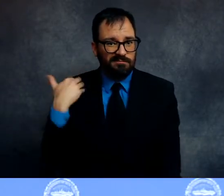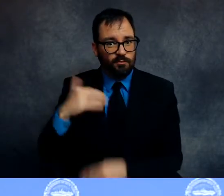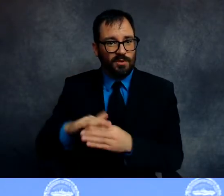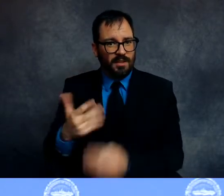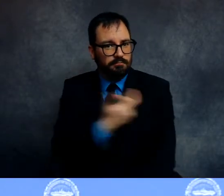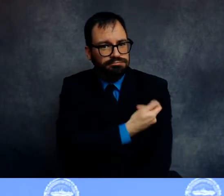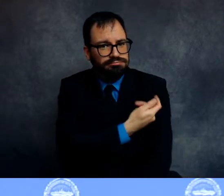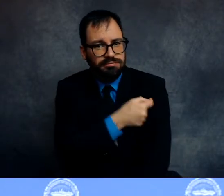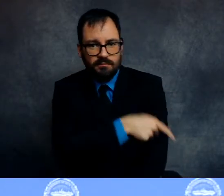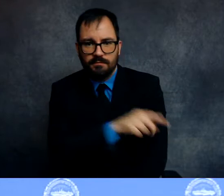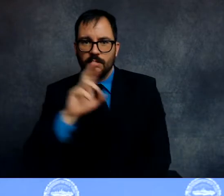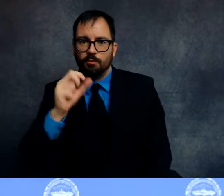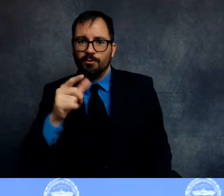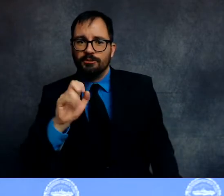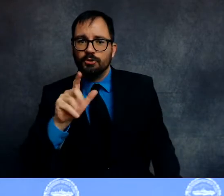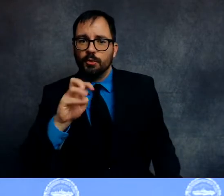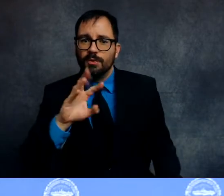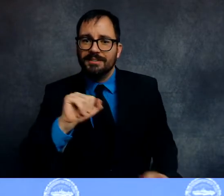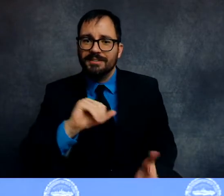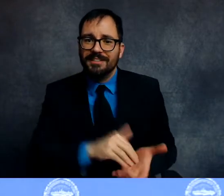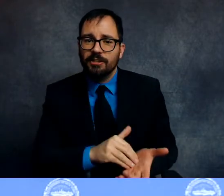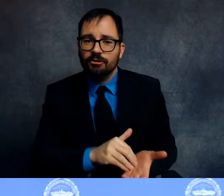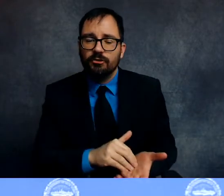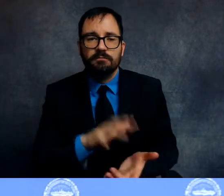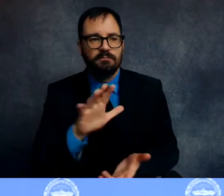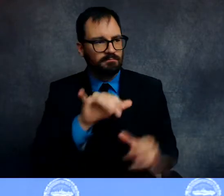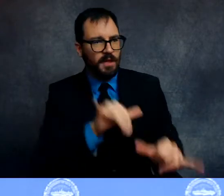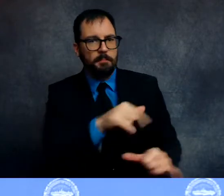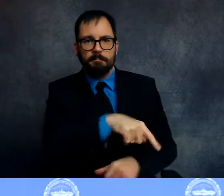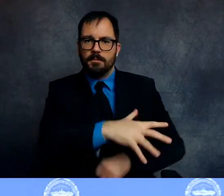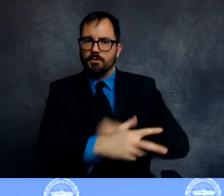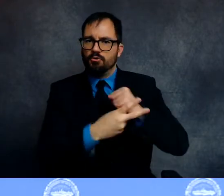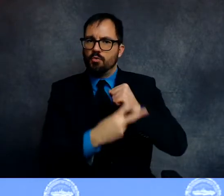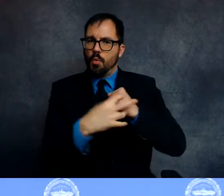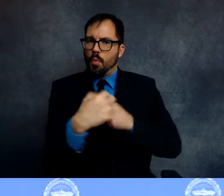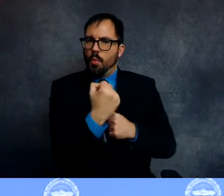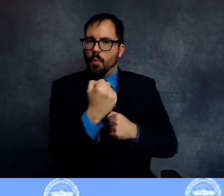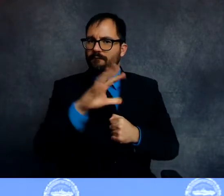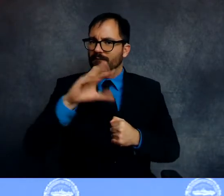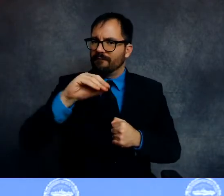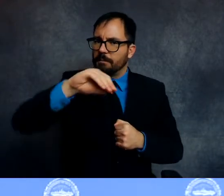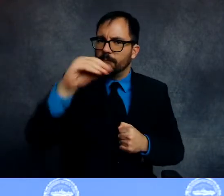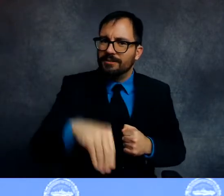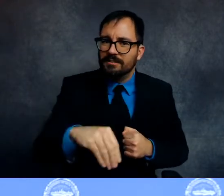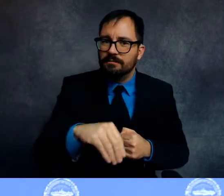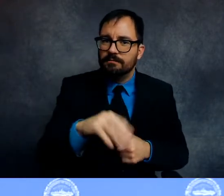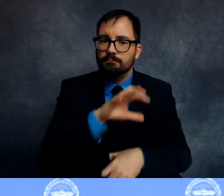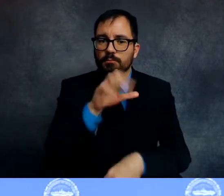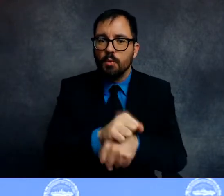1,600 people were vaccinated at the Reggie Lewis. Moving forward, we're going to continue to hold 50% of the slots